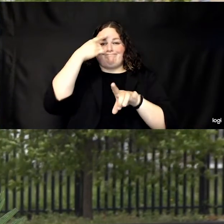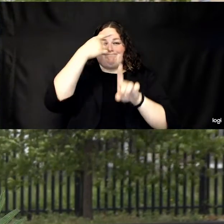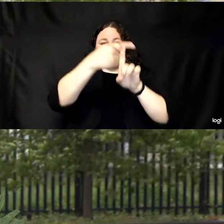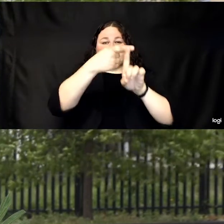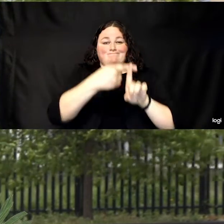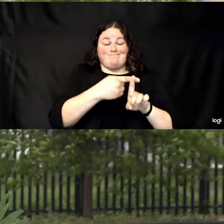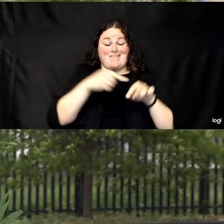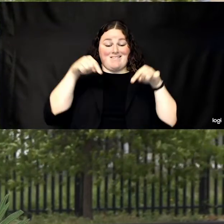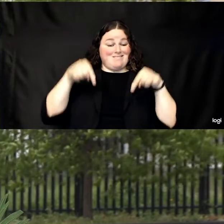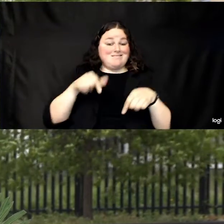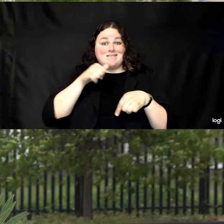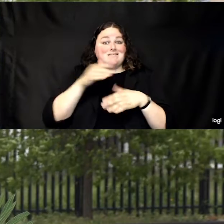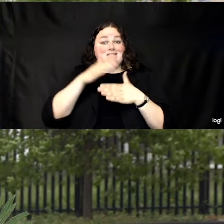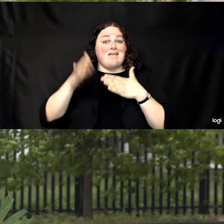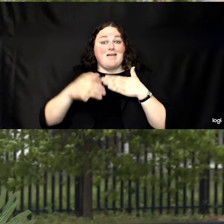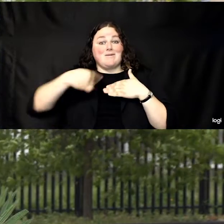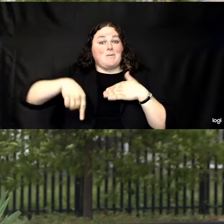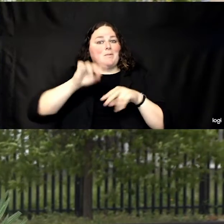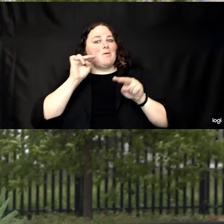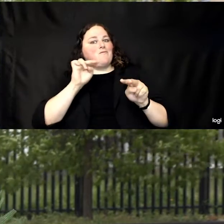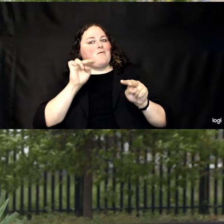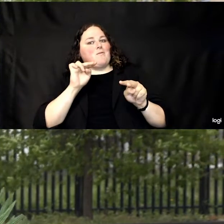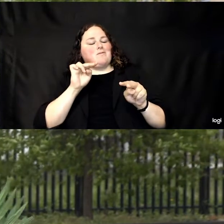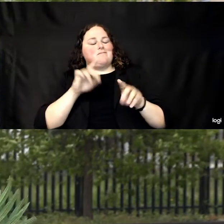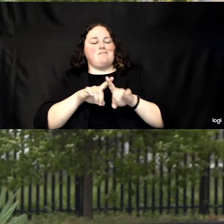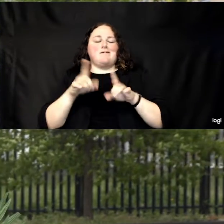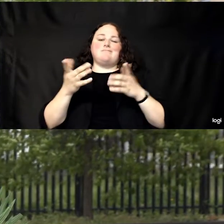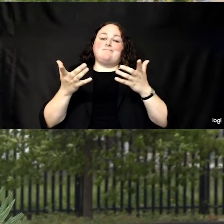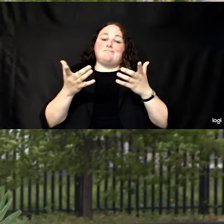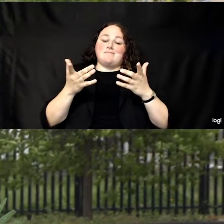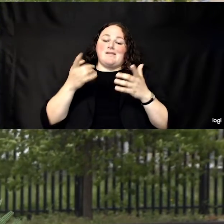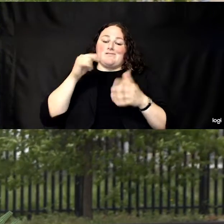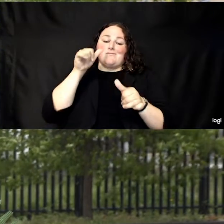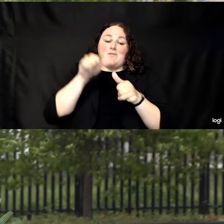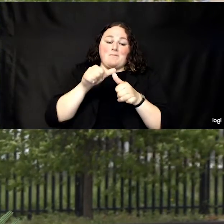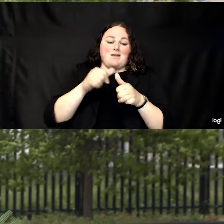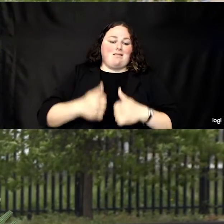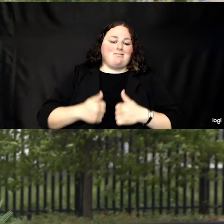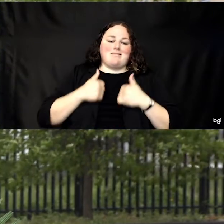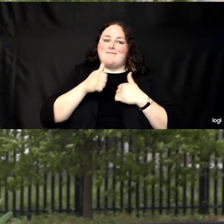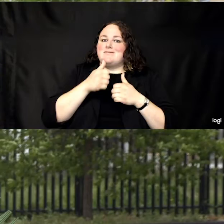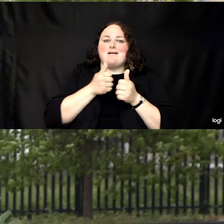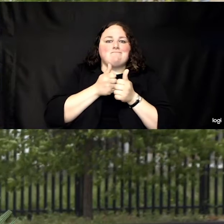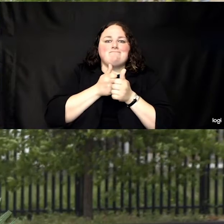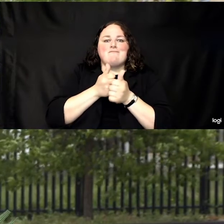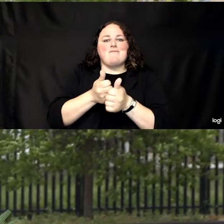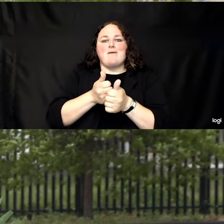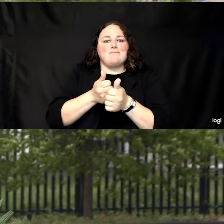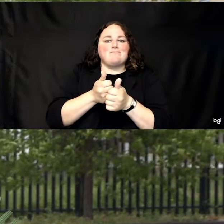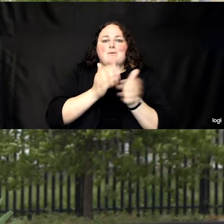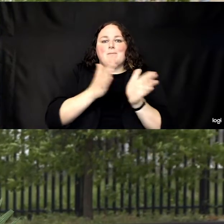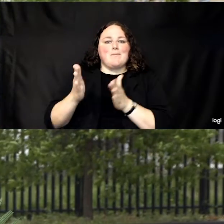the ending we have been looking forward to, we must remember that life will not always go the way we plan. There will be